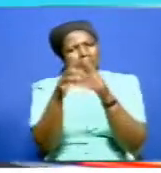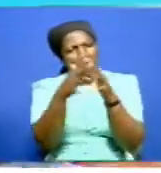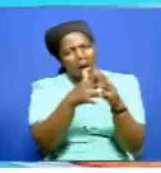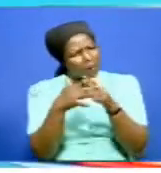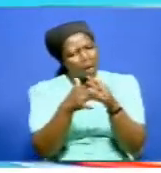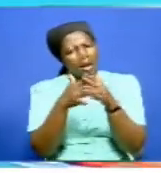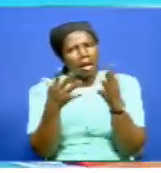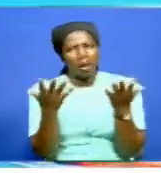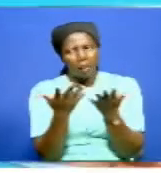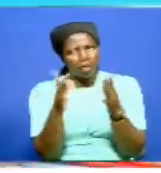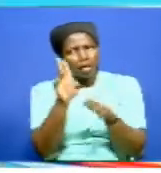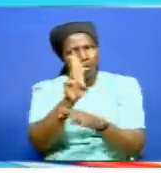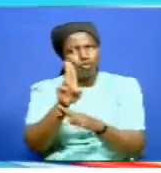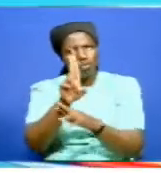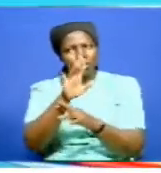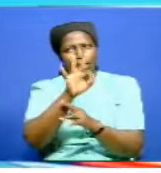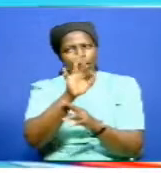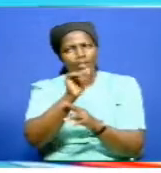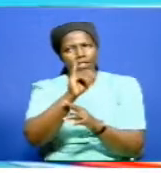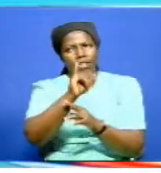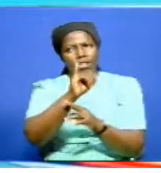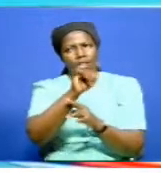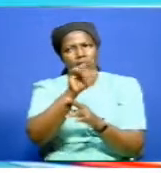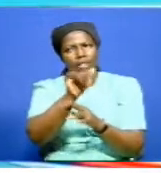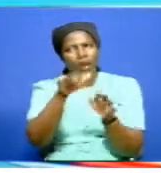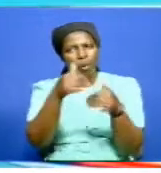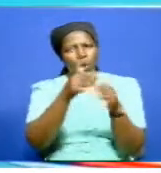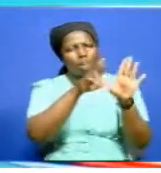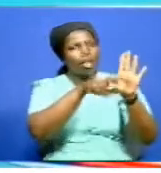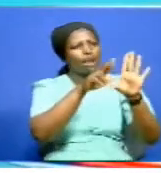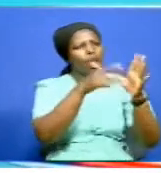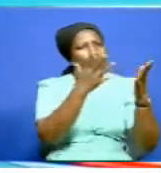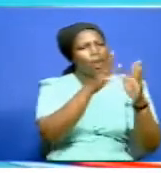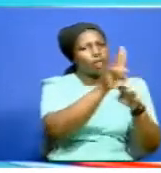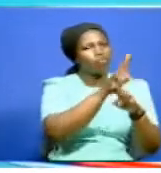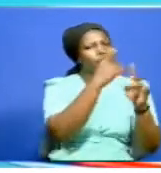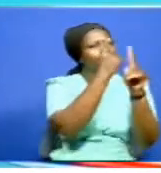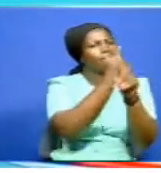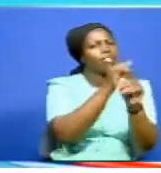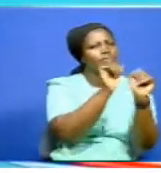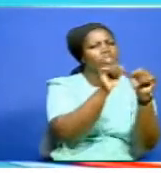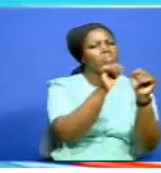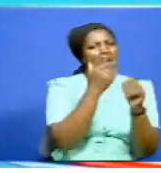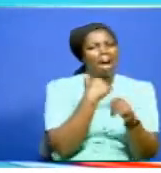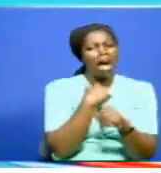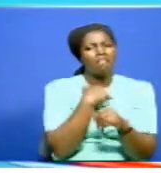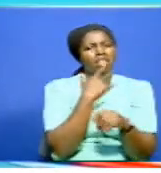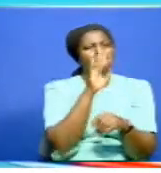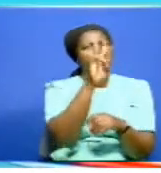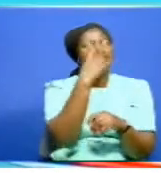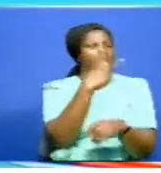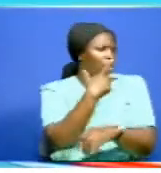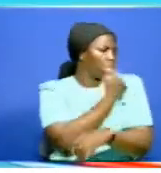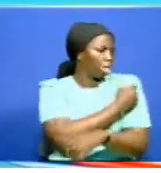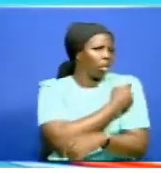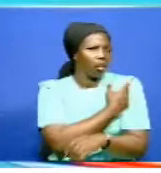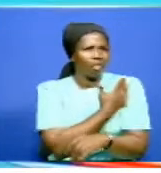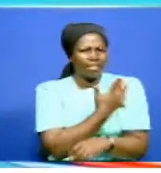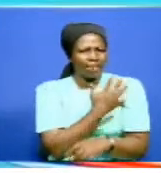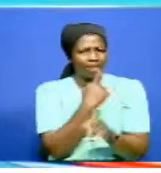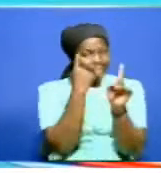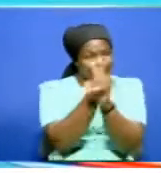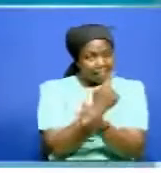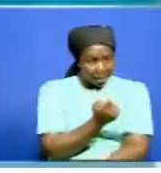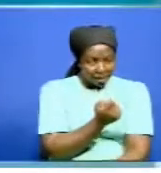they're using Pfizer, or perhaps in Russia where they're using Sputnik. Can I have a second dose of a different vaccine? All